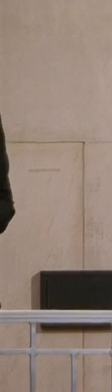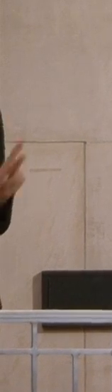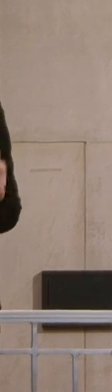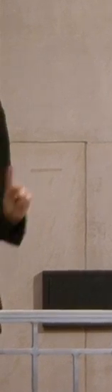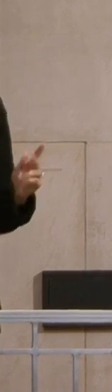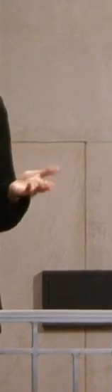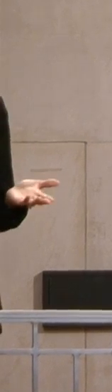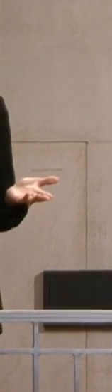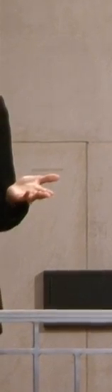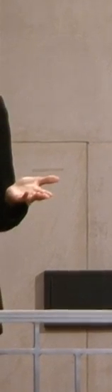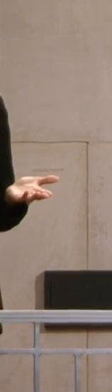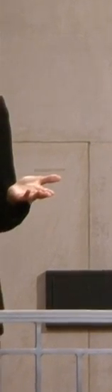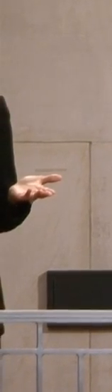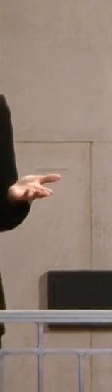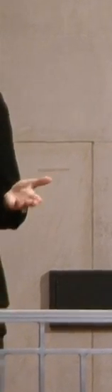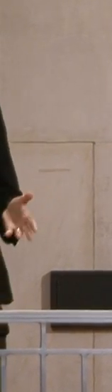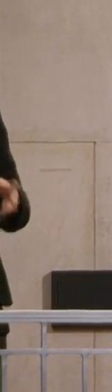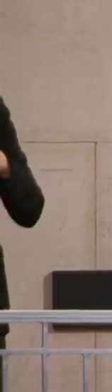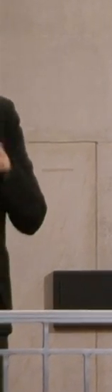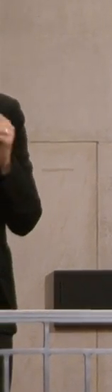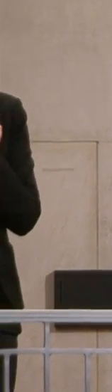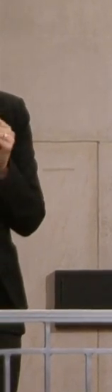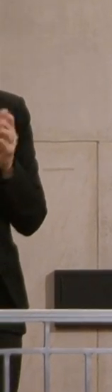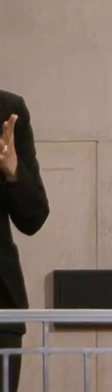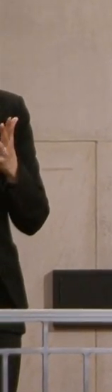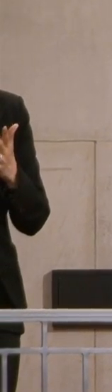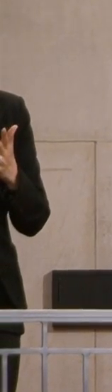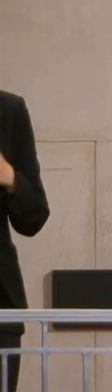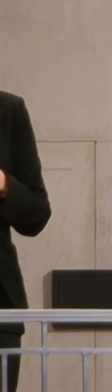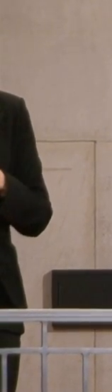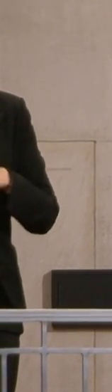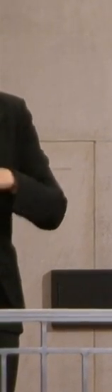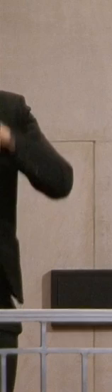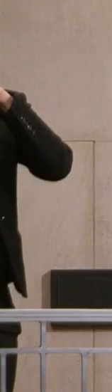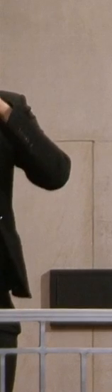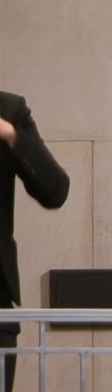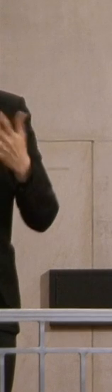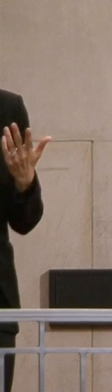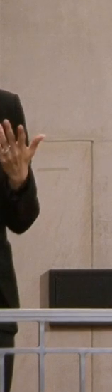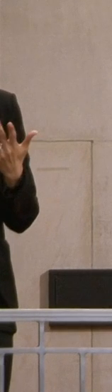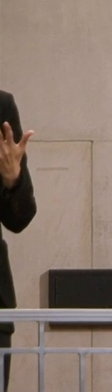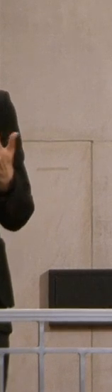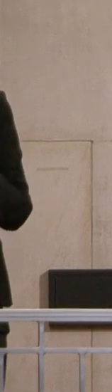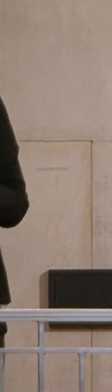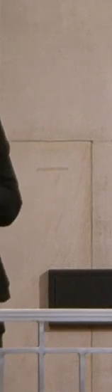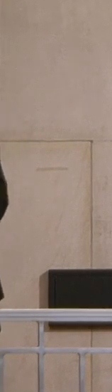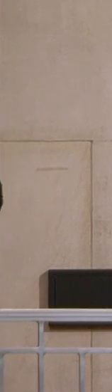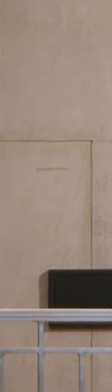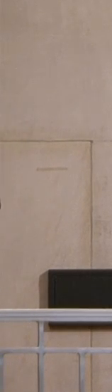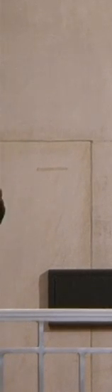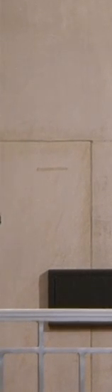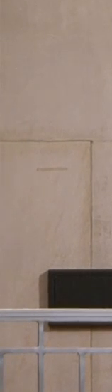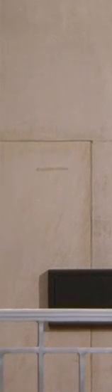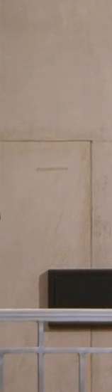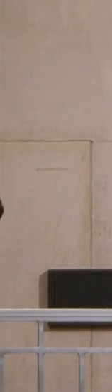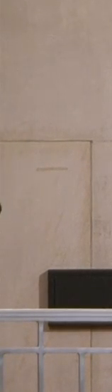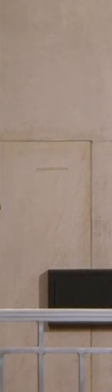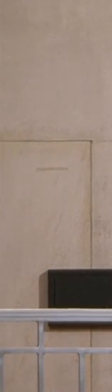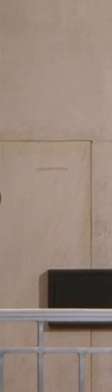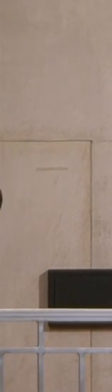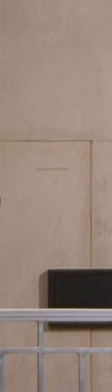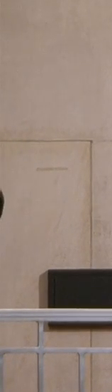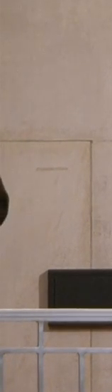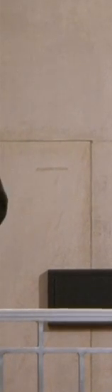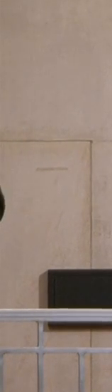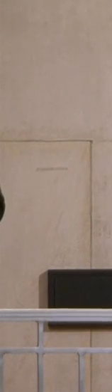outside of the fold, even though the very essence of what it means to be gay or transgender is based on sex. But